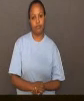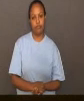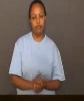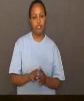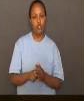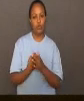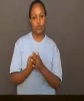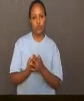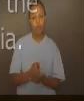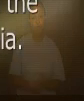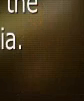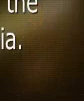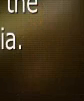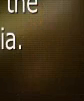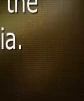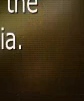Begin.